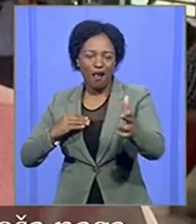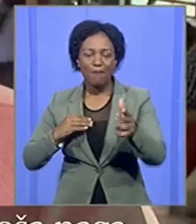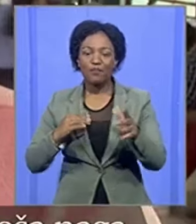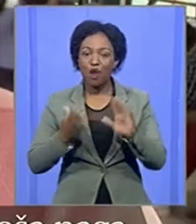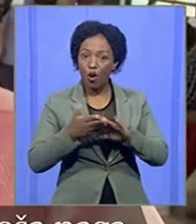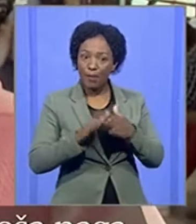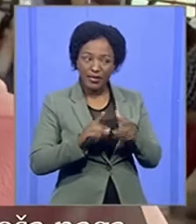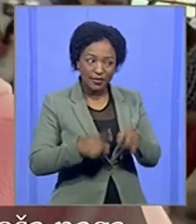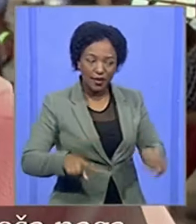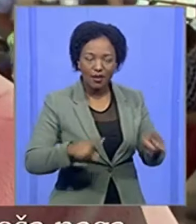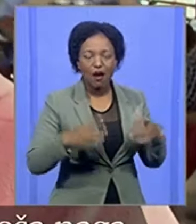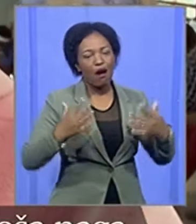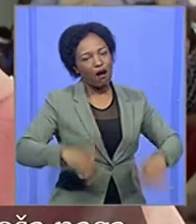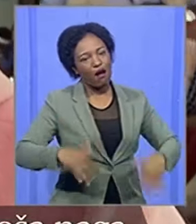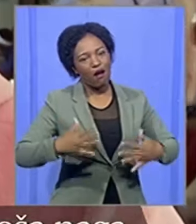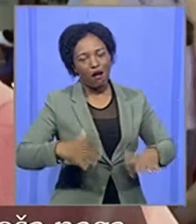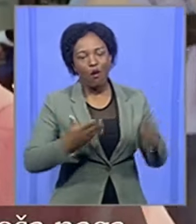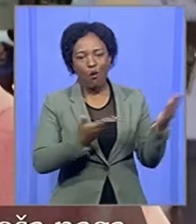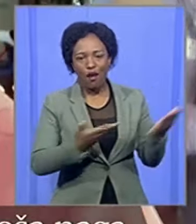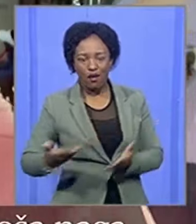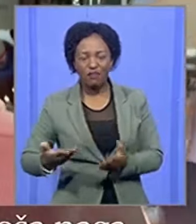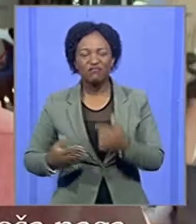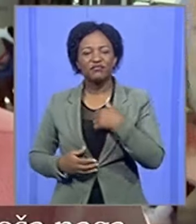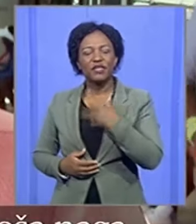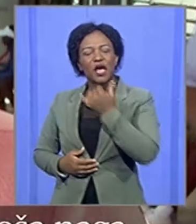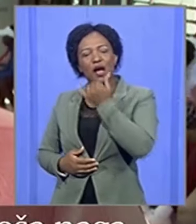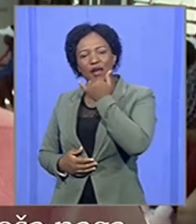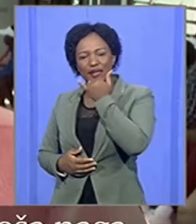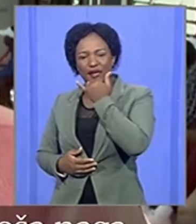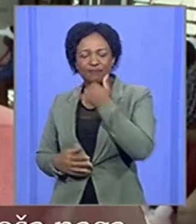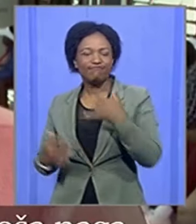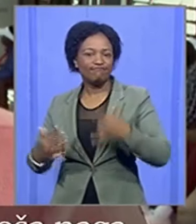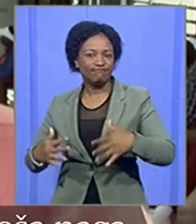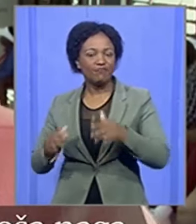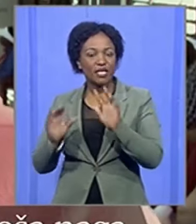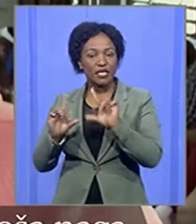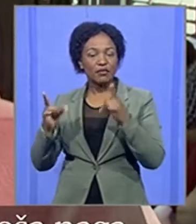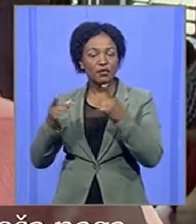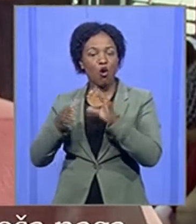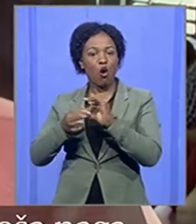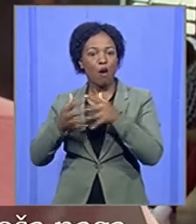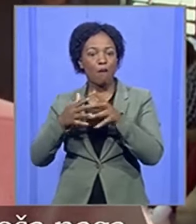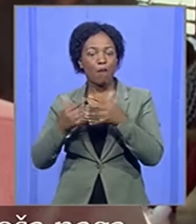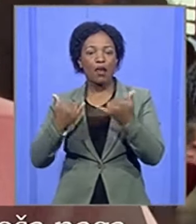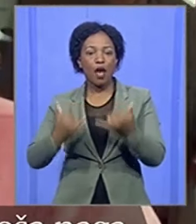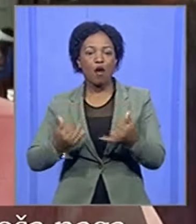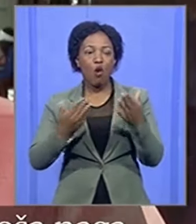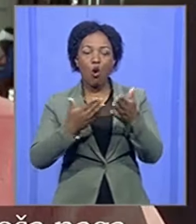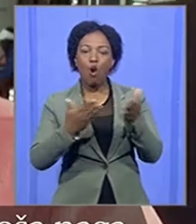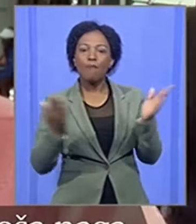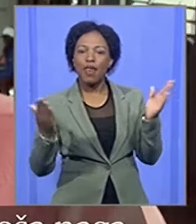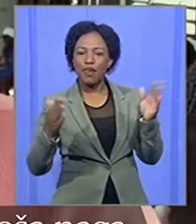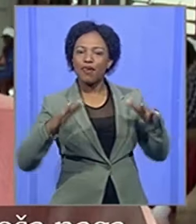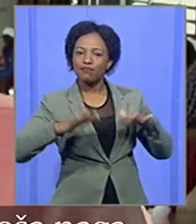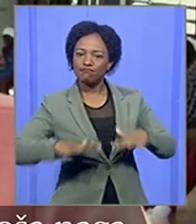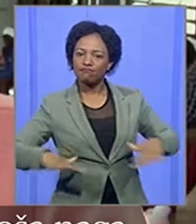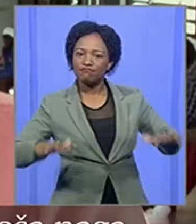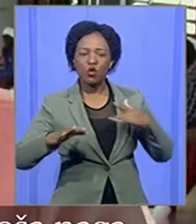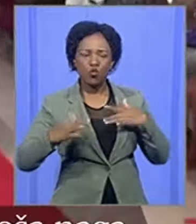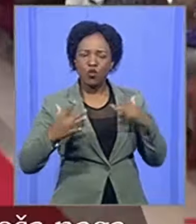Re thakgetše le moago wa Home Affairs o re thakgaditše ka lebaka la gore wa mamotlha re na le open space, re na le mo re